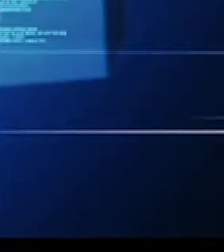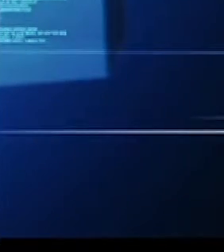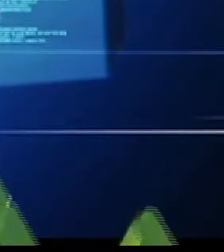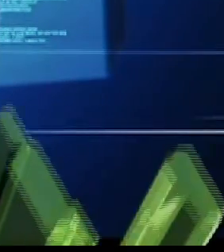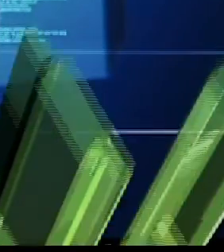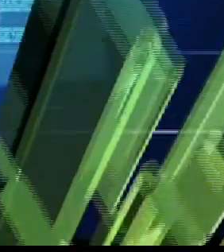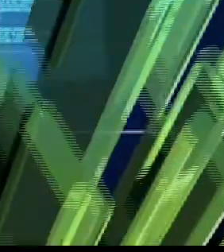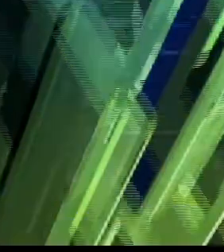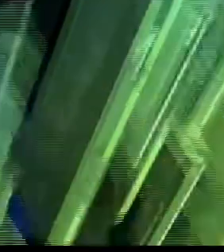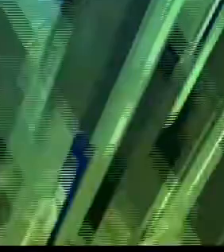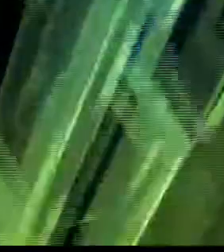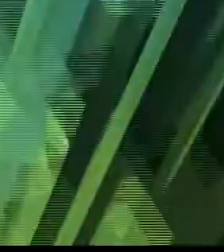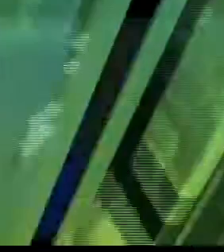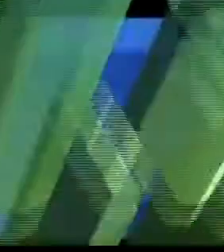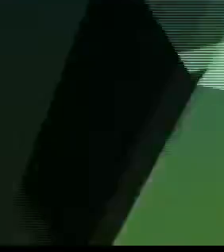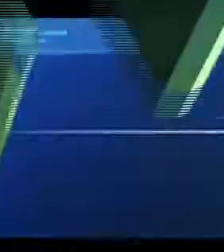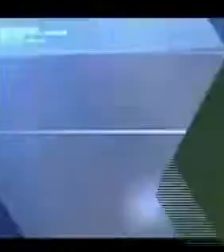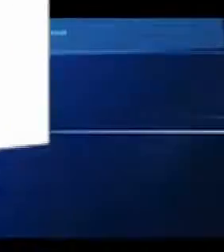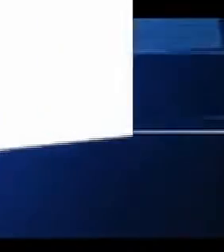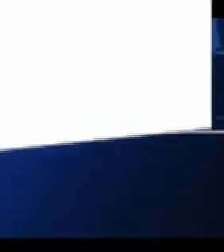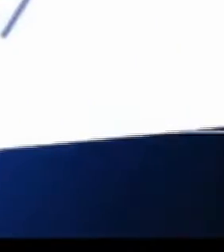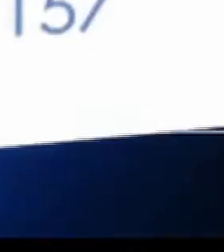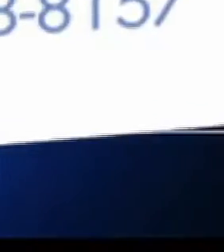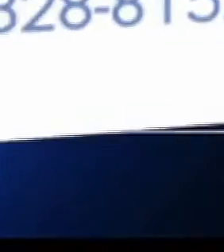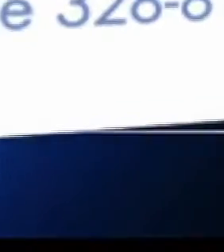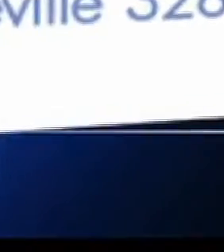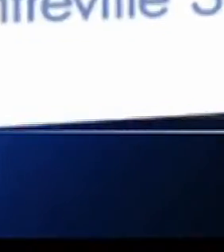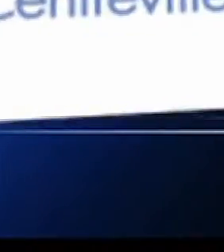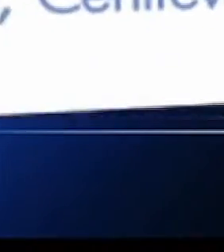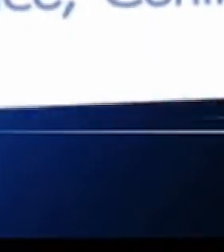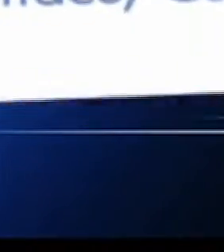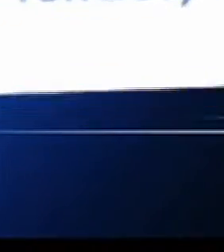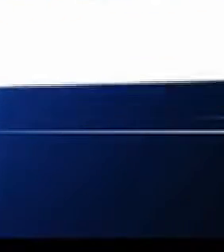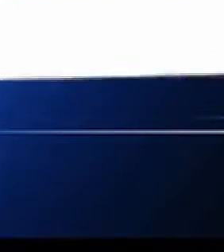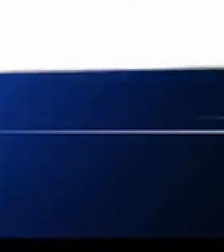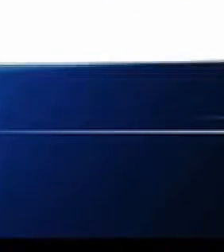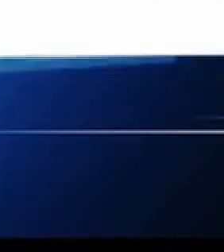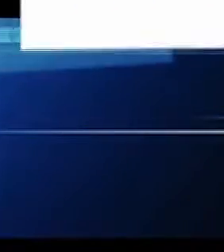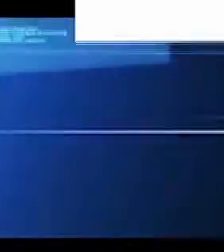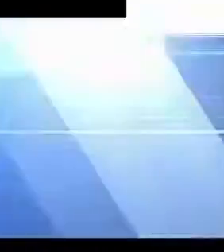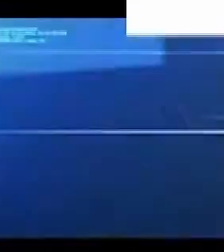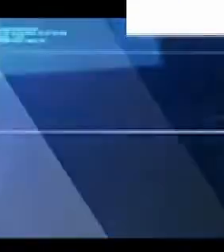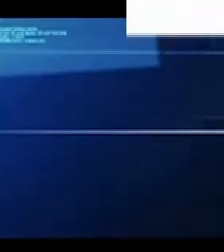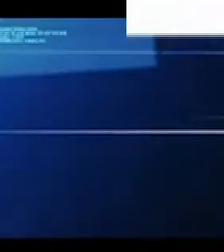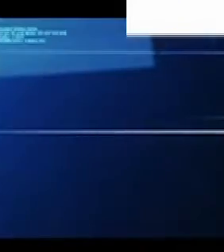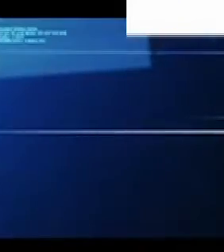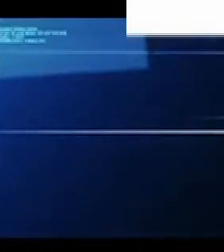This is ZNS Total Sports, brought to you by Fourth Terrace Diagnostic Center.